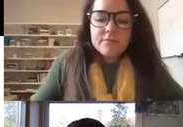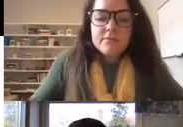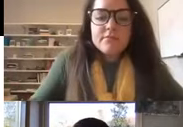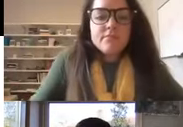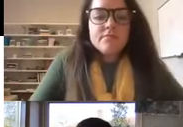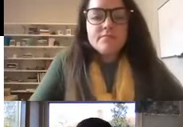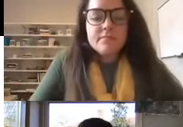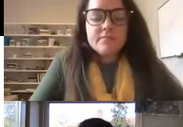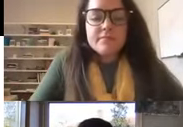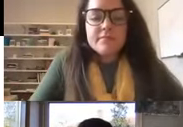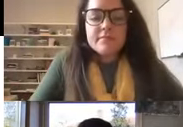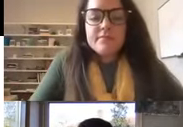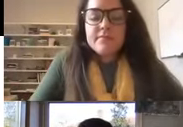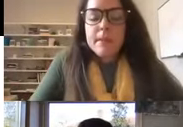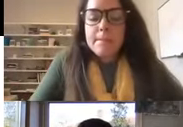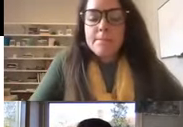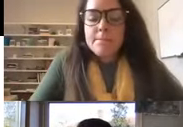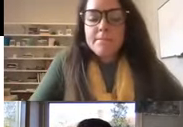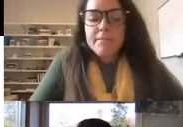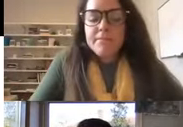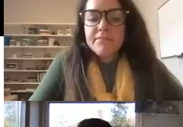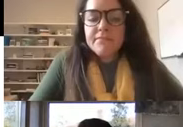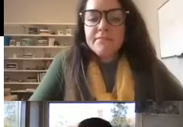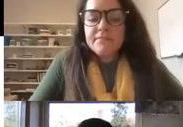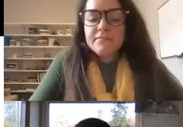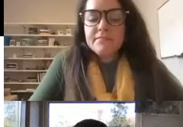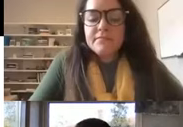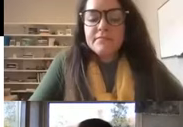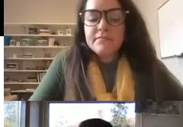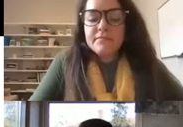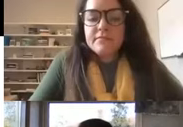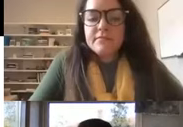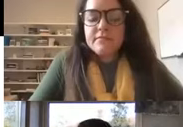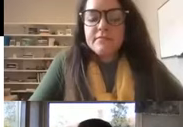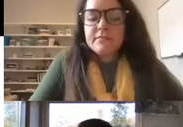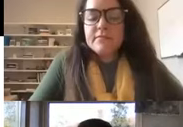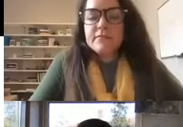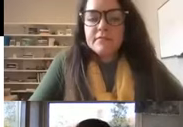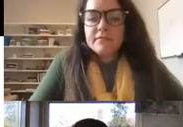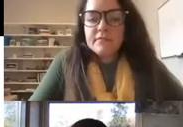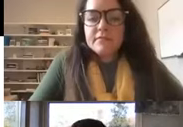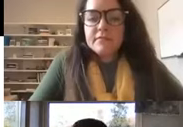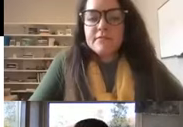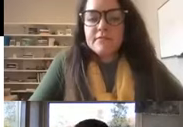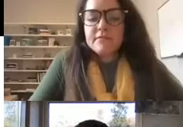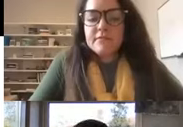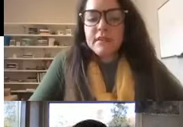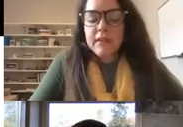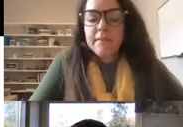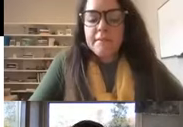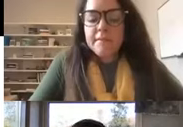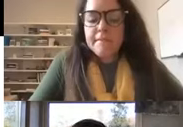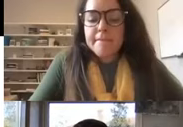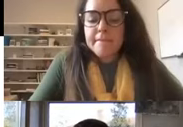from looking on the Jamboard, you'll see that overwhelmingly nothing is the thing that comes out, that's come out with us kind